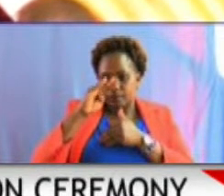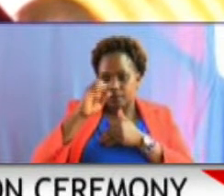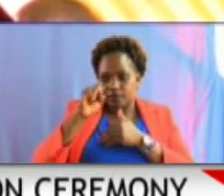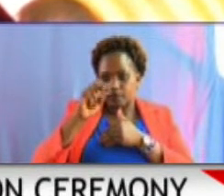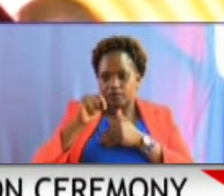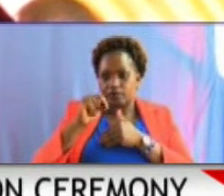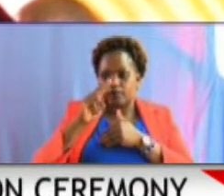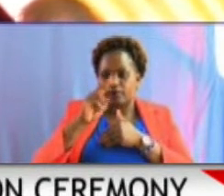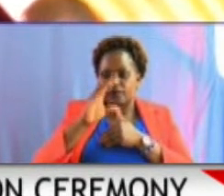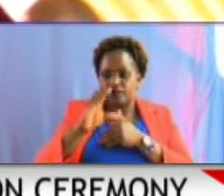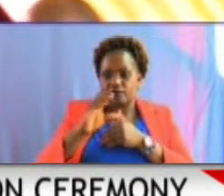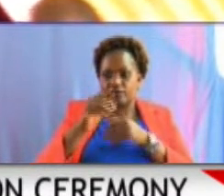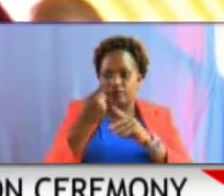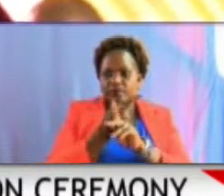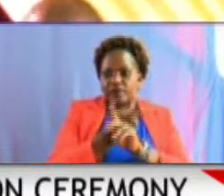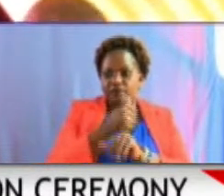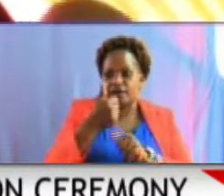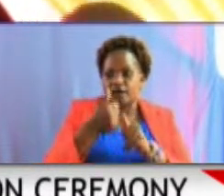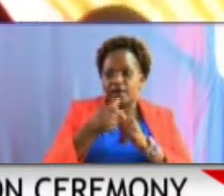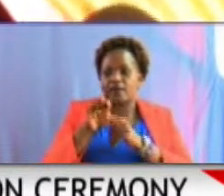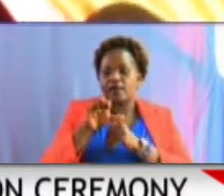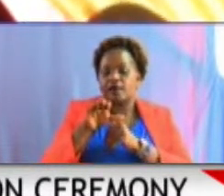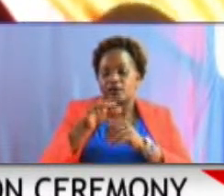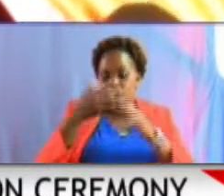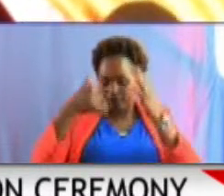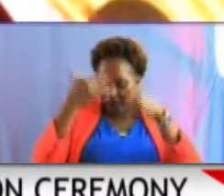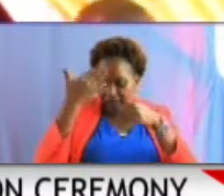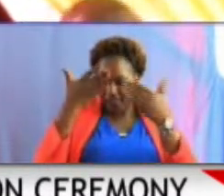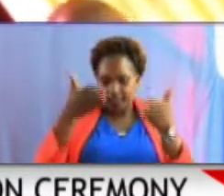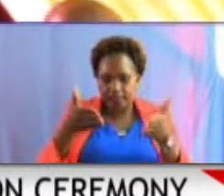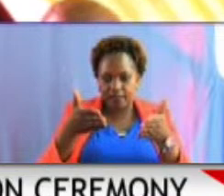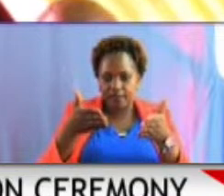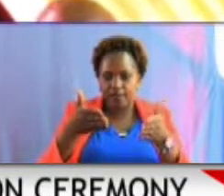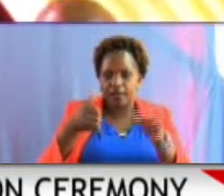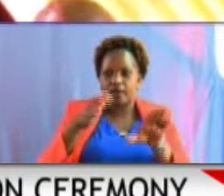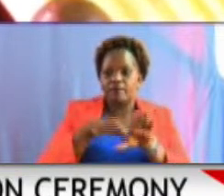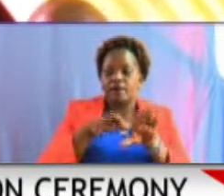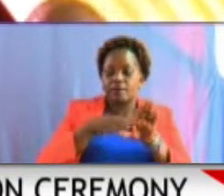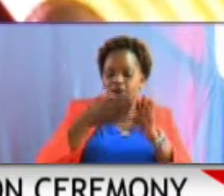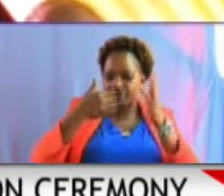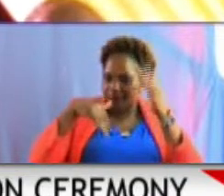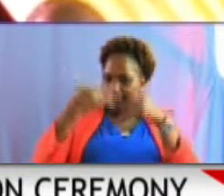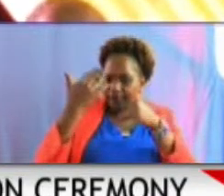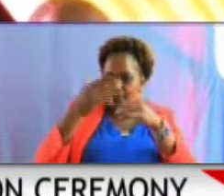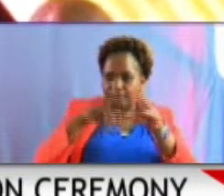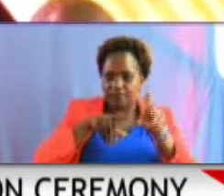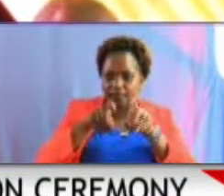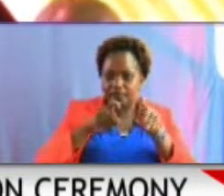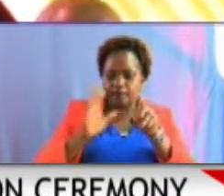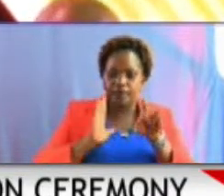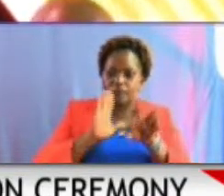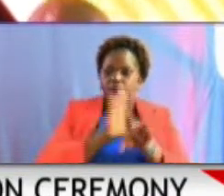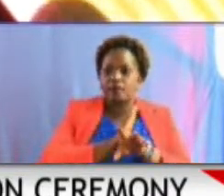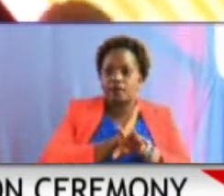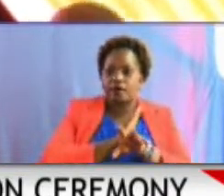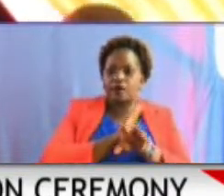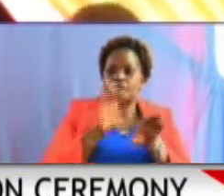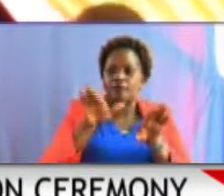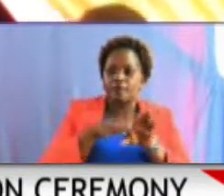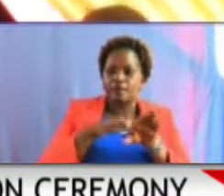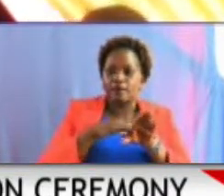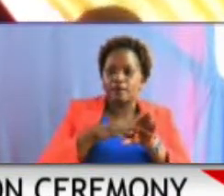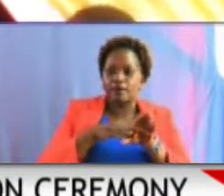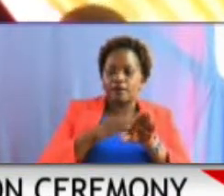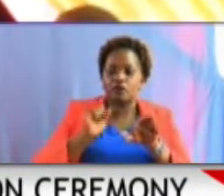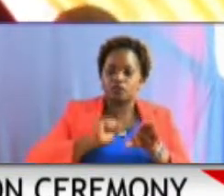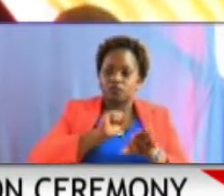Vice Chancellors from other universities present, members of the University Management Board, members of